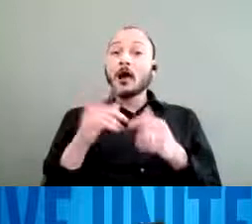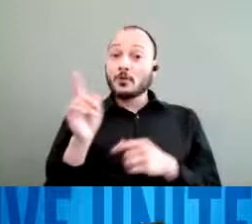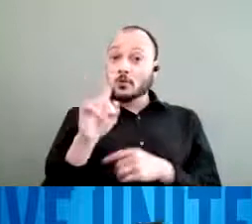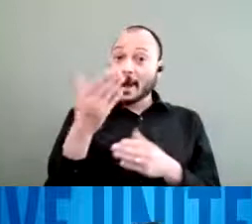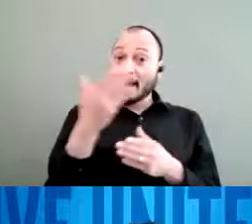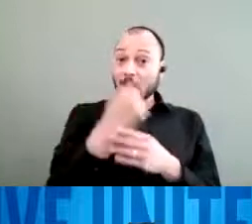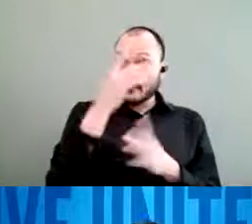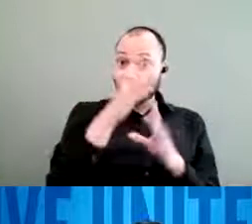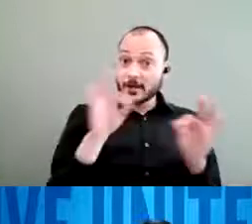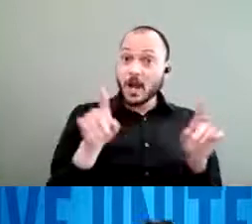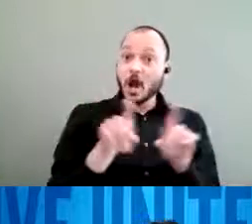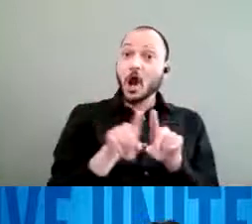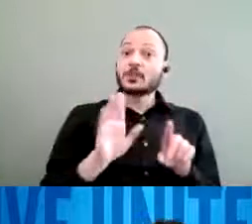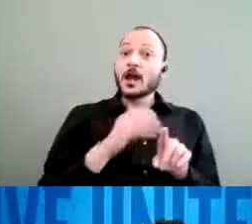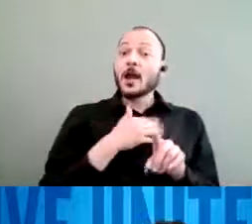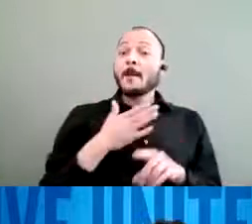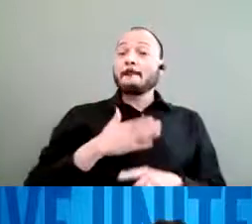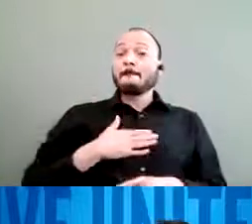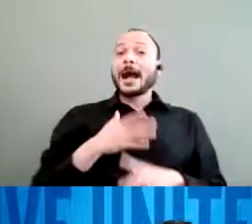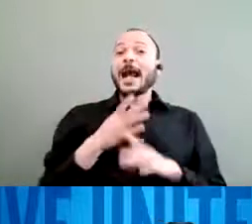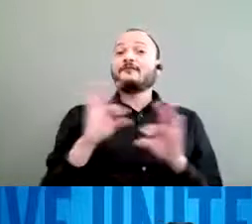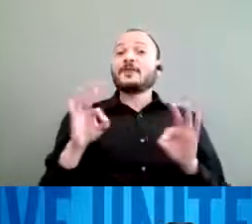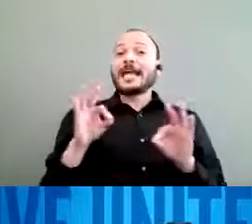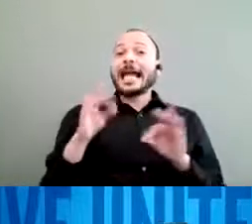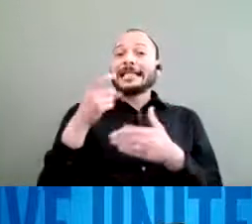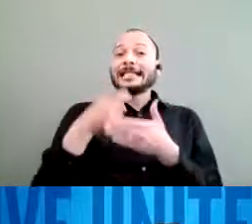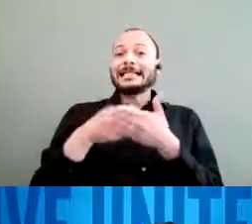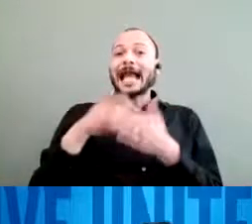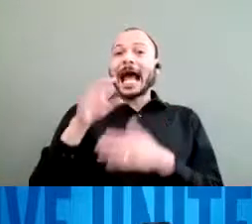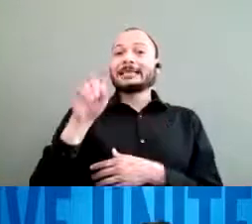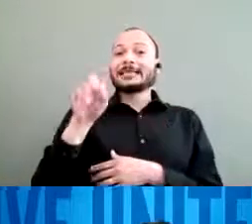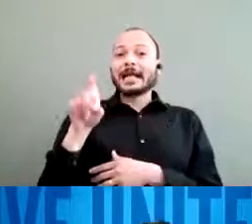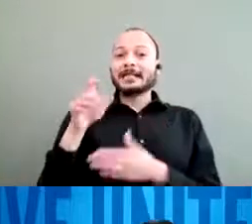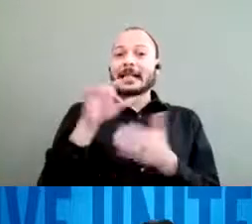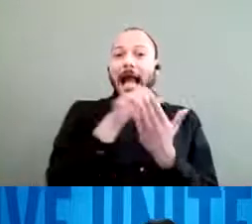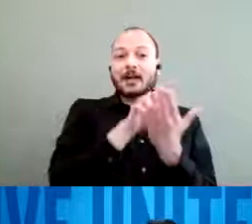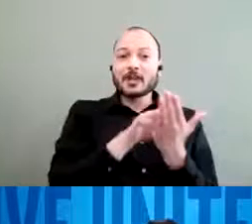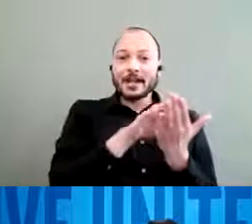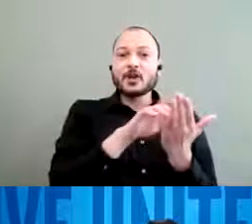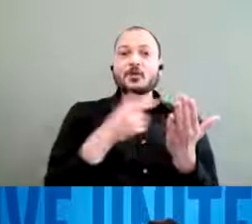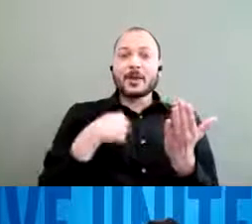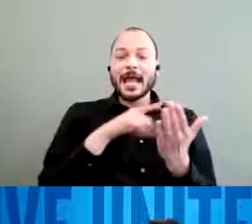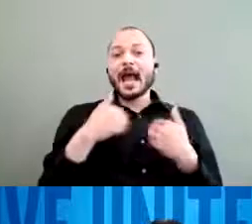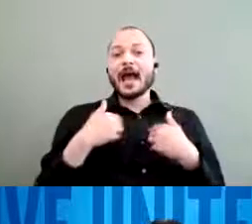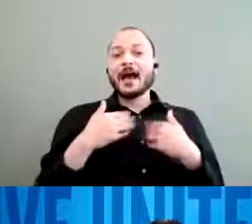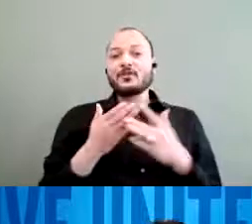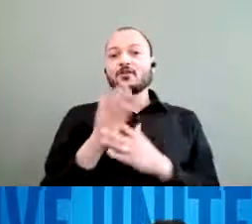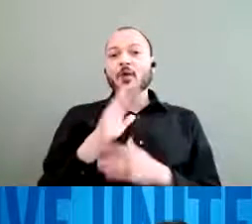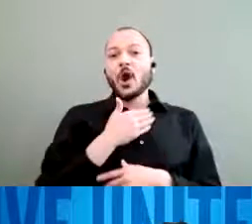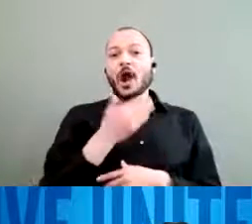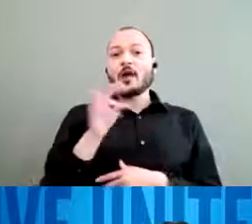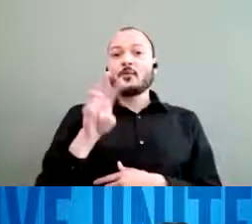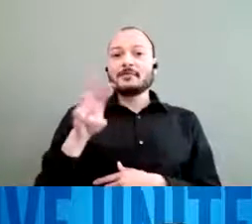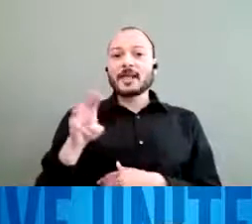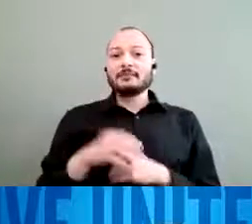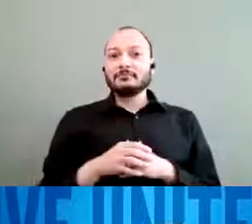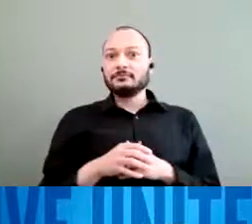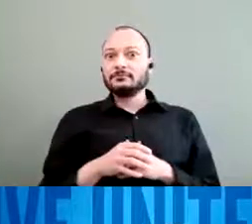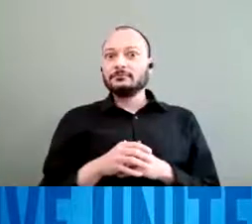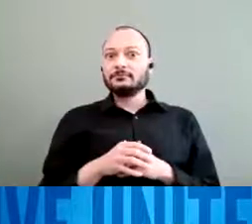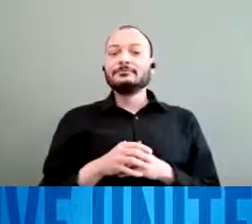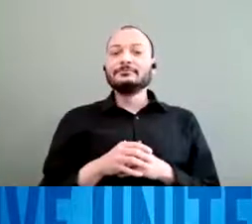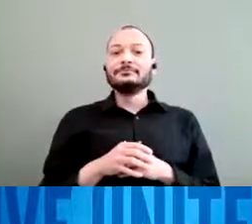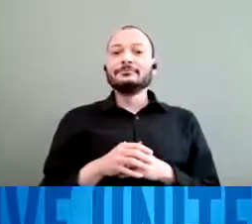and also our My Free Taxes calculator that we have through our website.